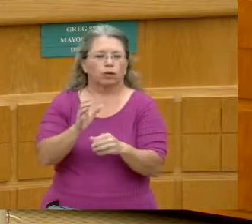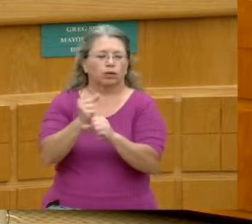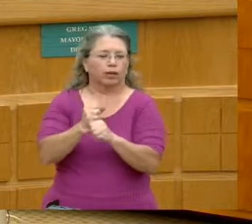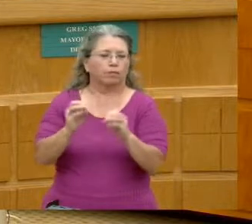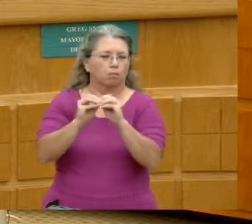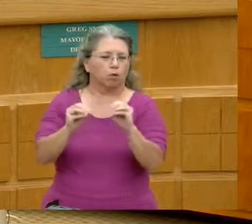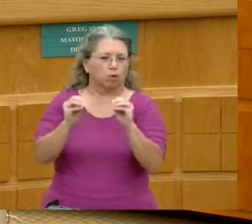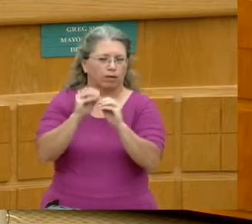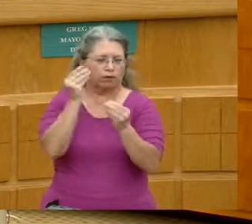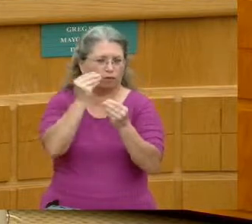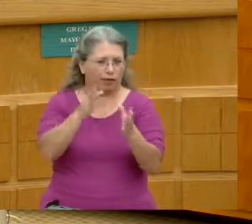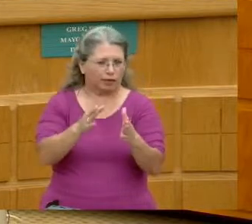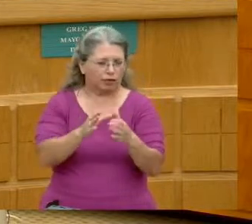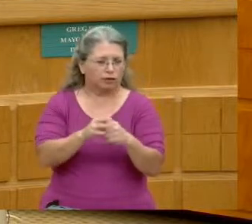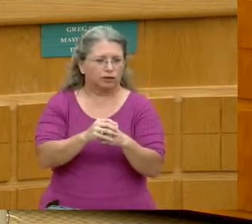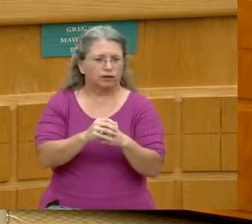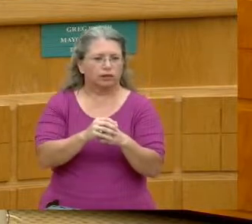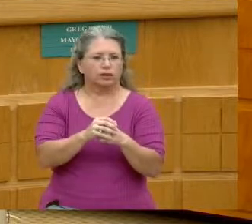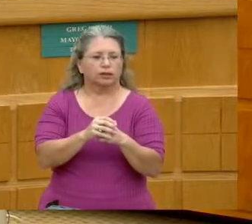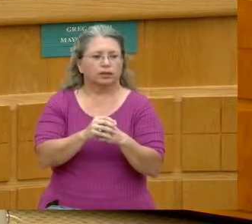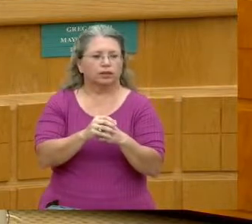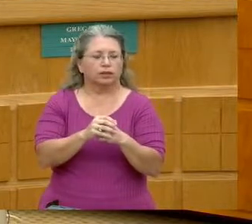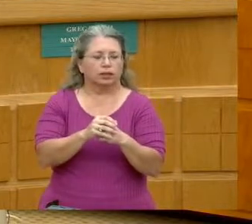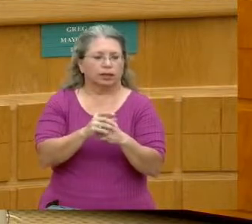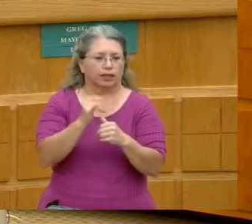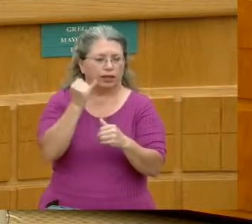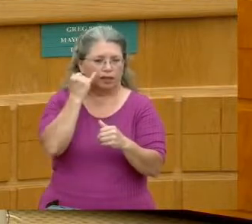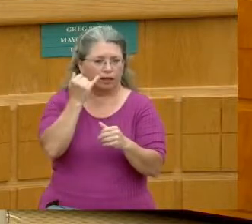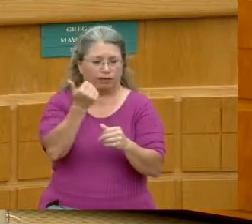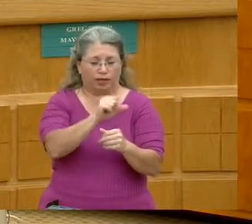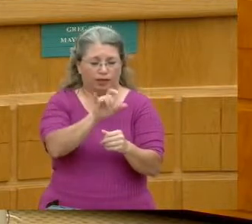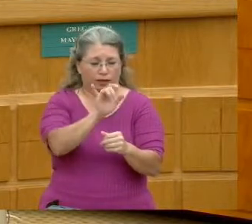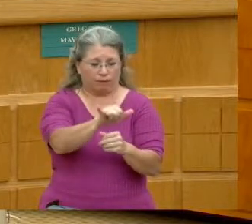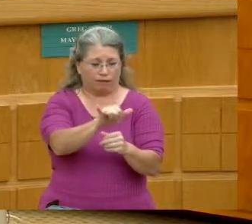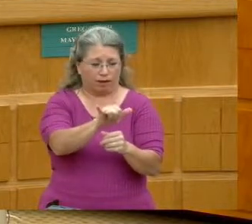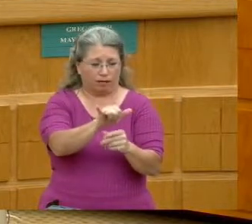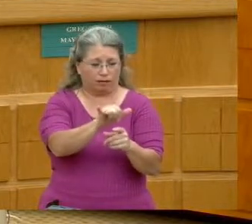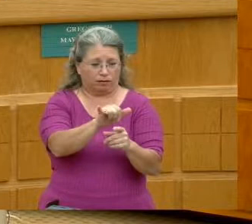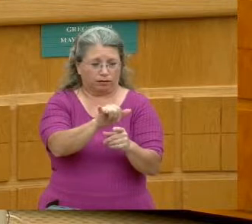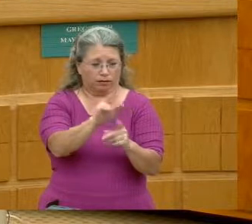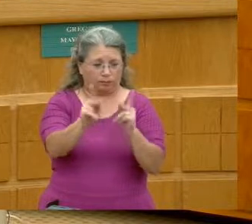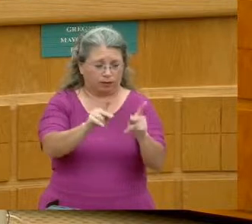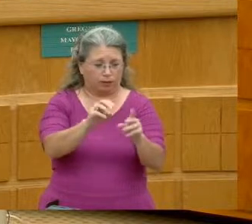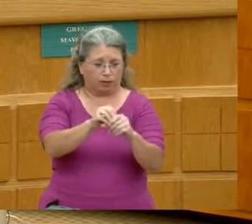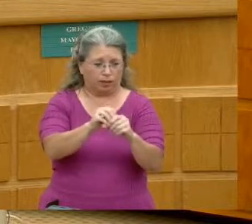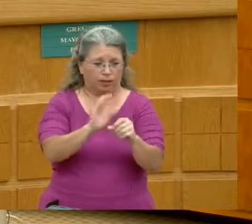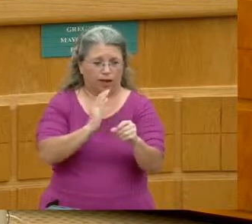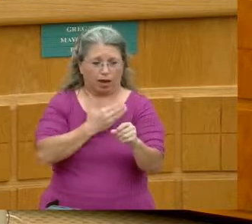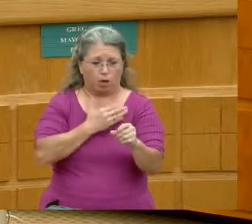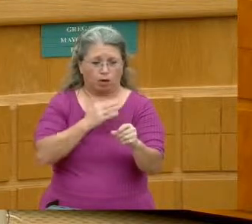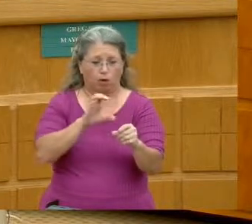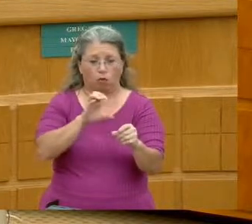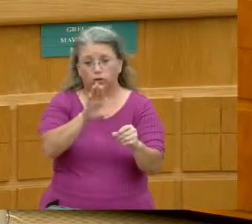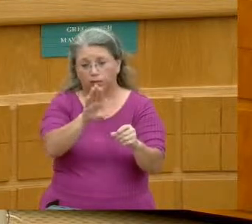positive tests are associated with this new outbreak that we have in the coastal bend area.